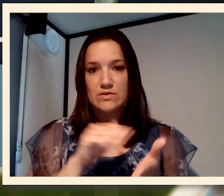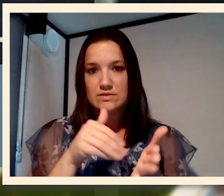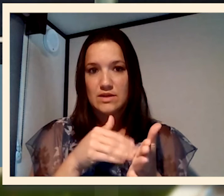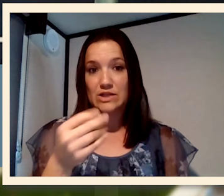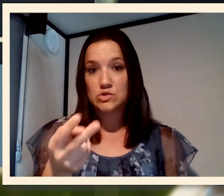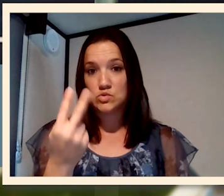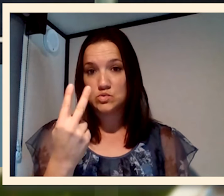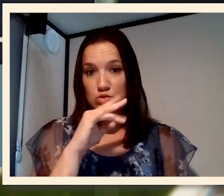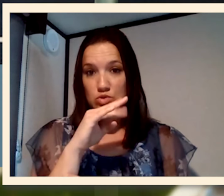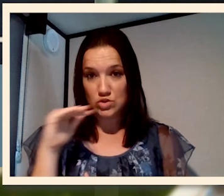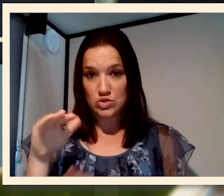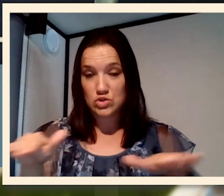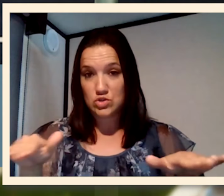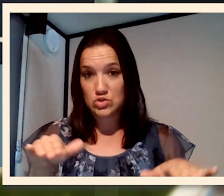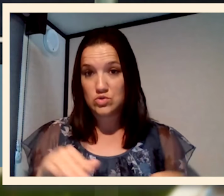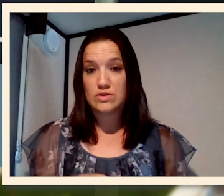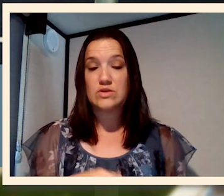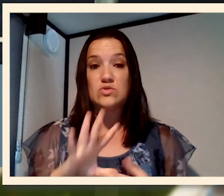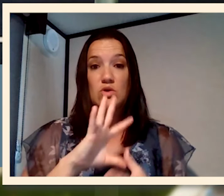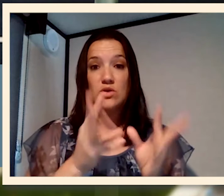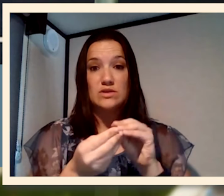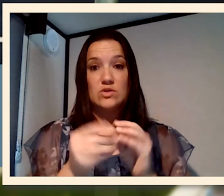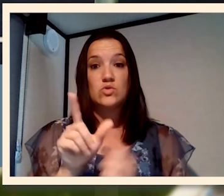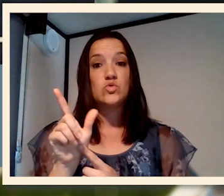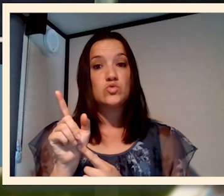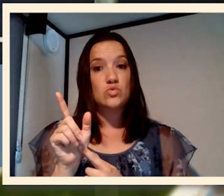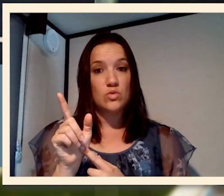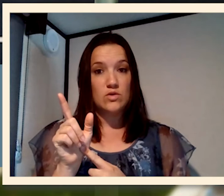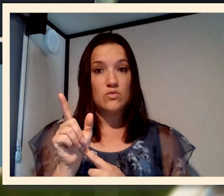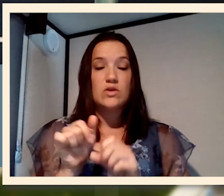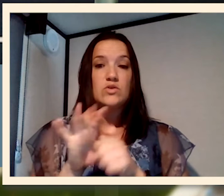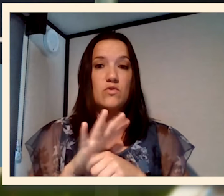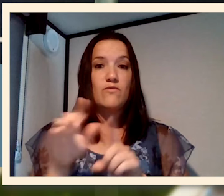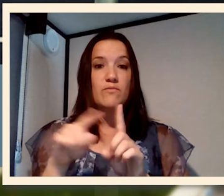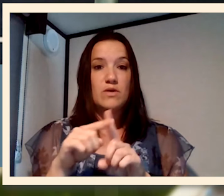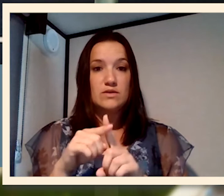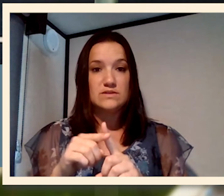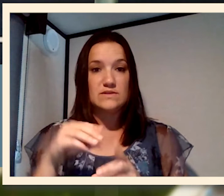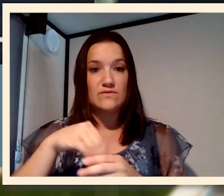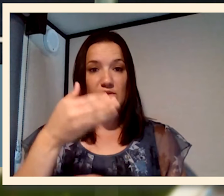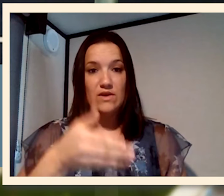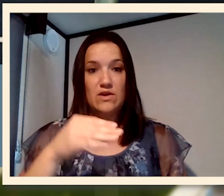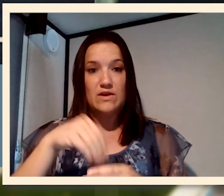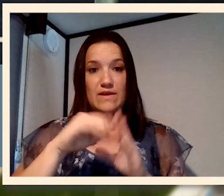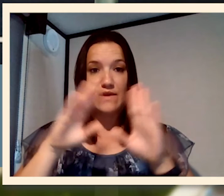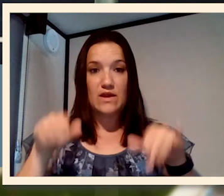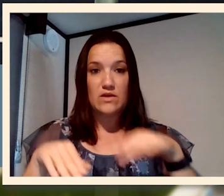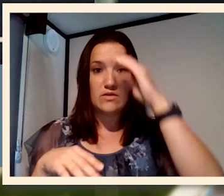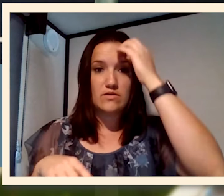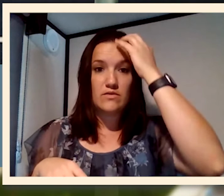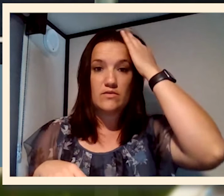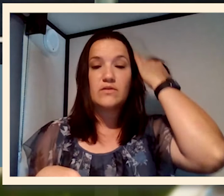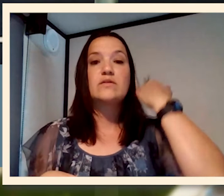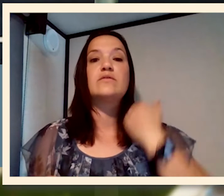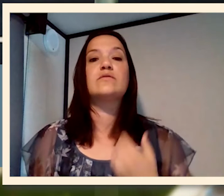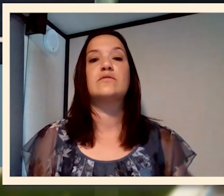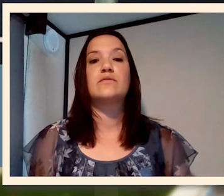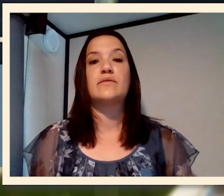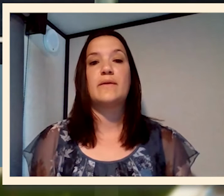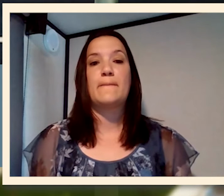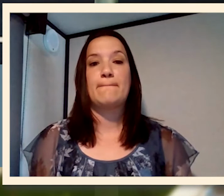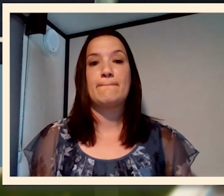the acute medical center and 2 children. So a total of 21 COVID positive patients are in the